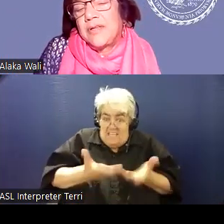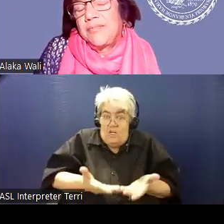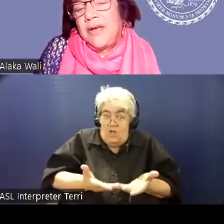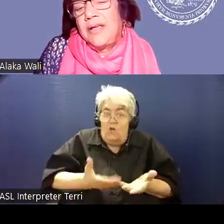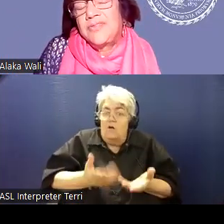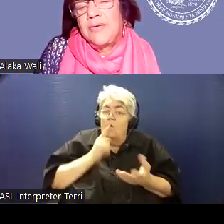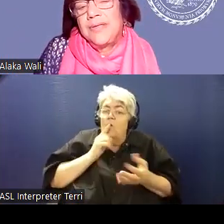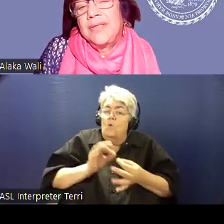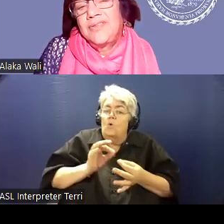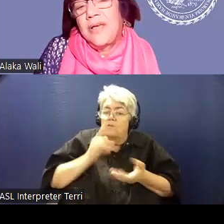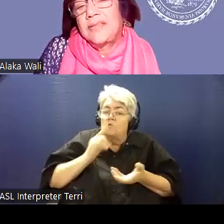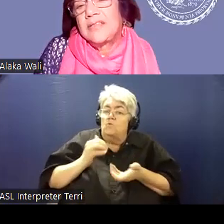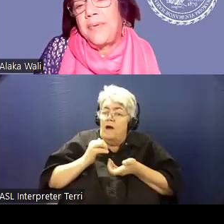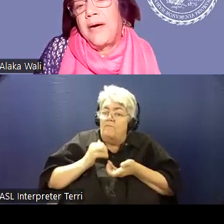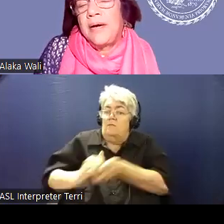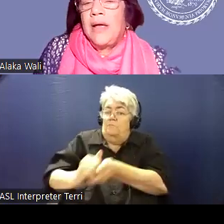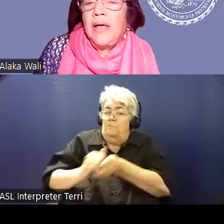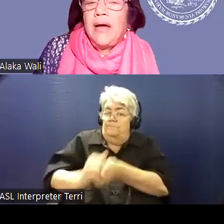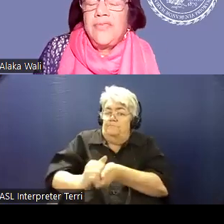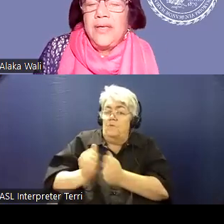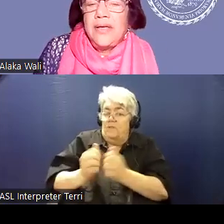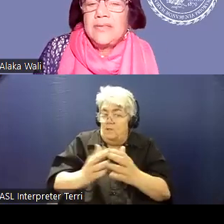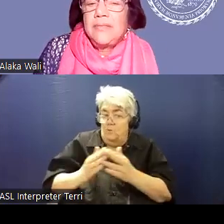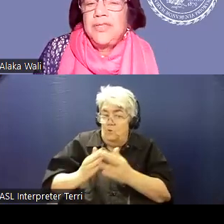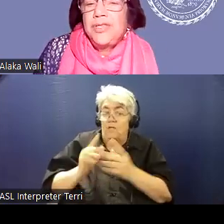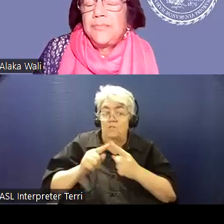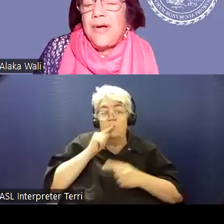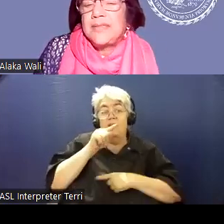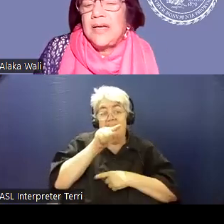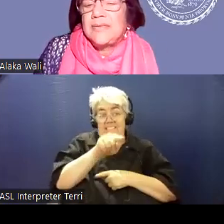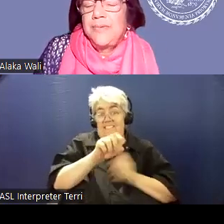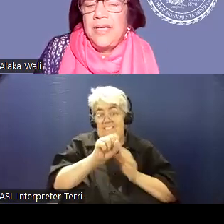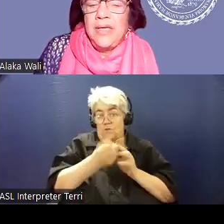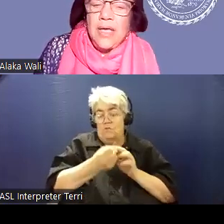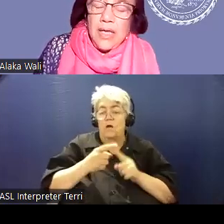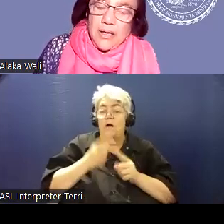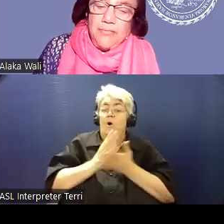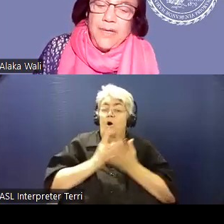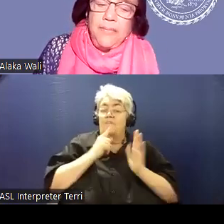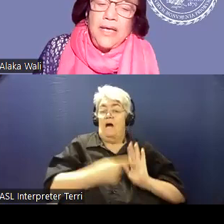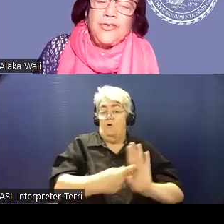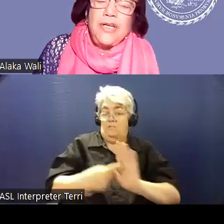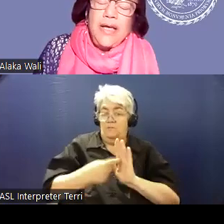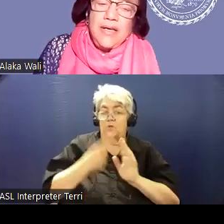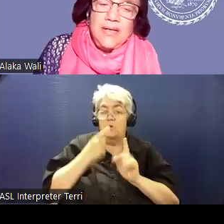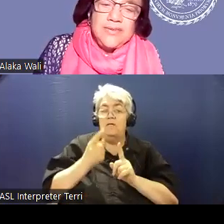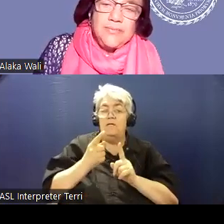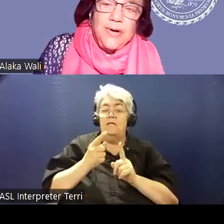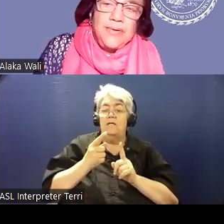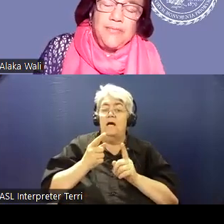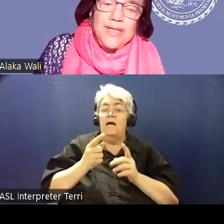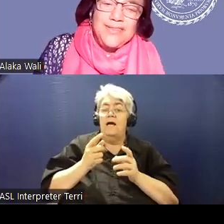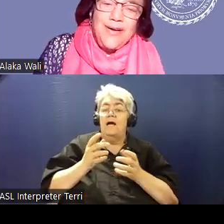relationships with communities. So in this case, as part of the exhibition process, we rematriated,